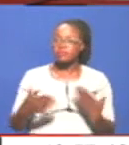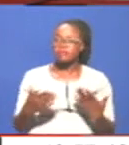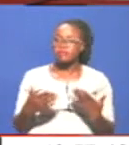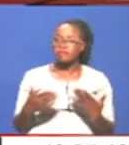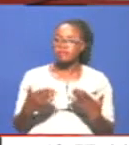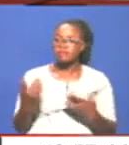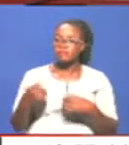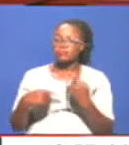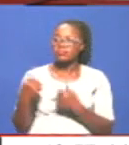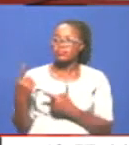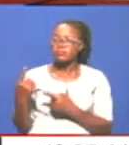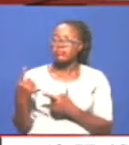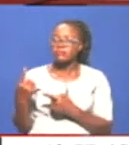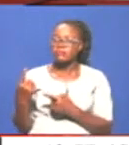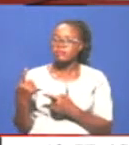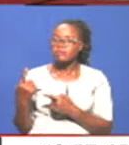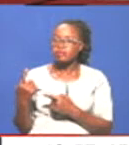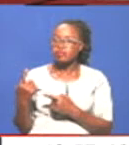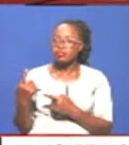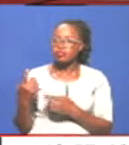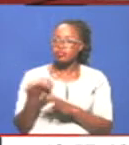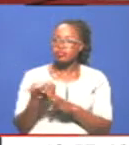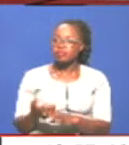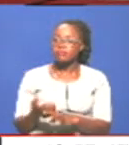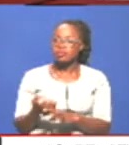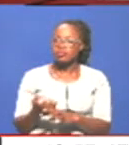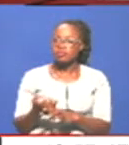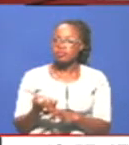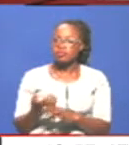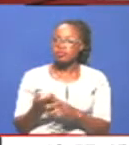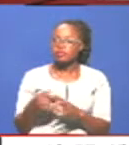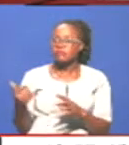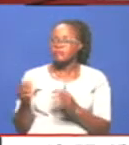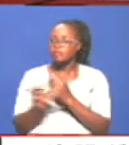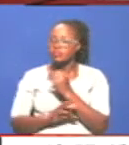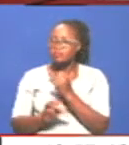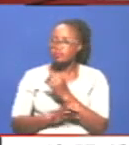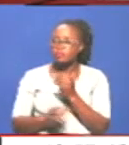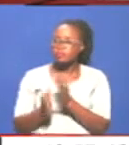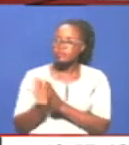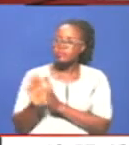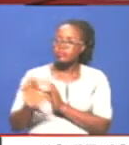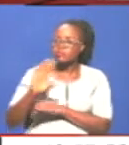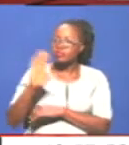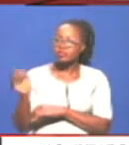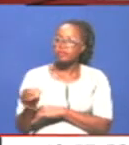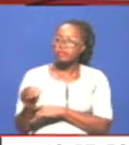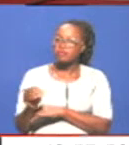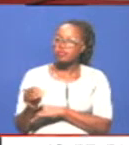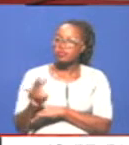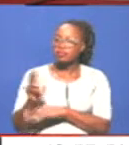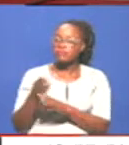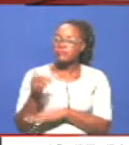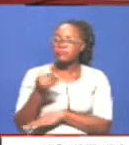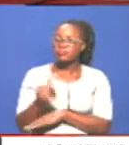that. It was difficult playing with people from other countries, from other places in Africa that we've never seen before or ever been